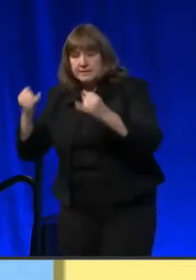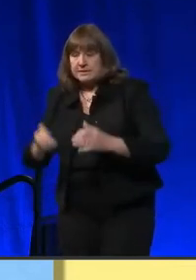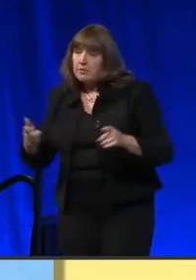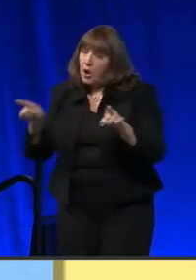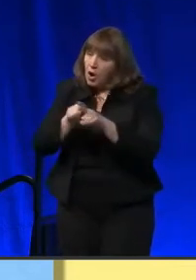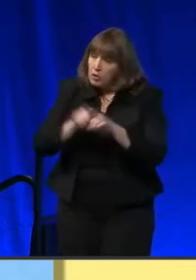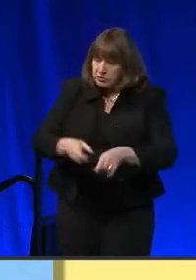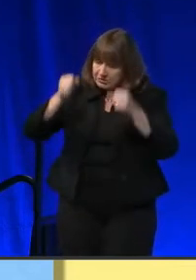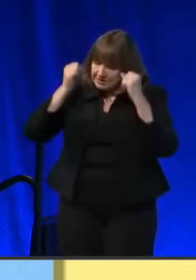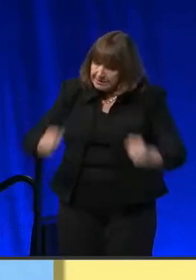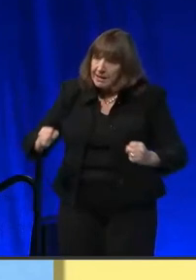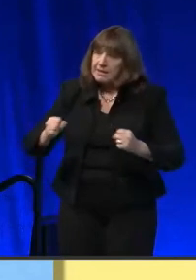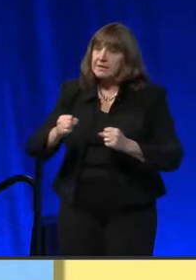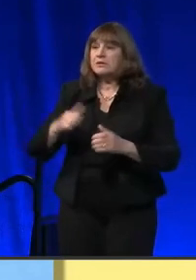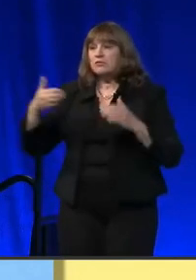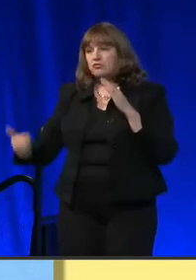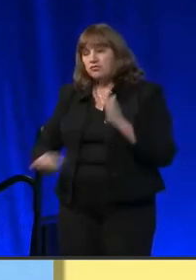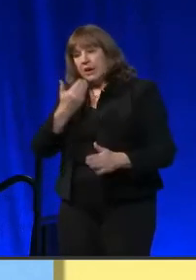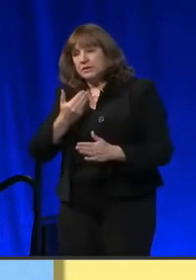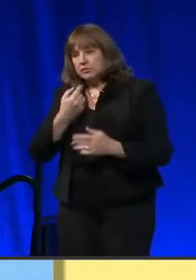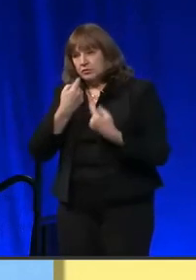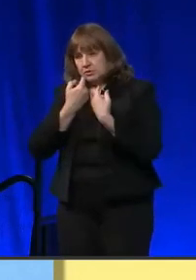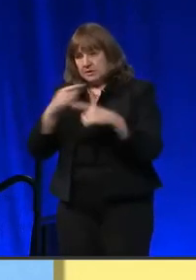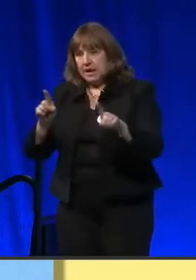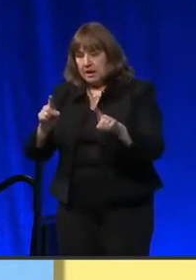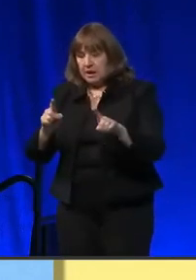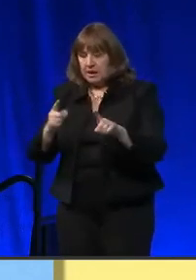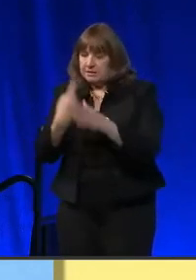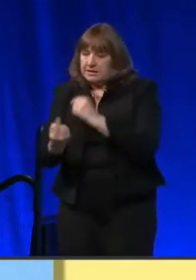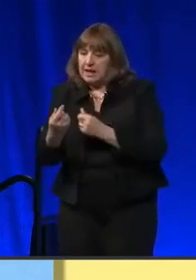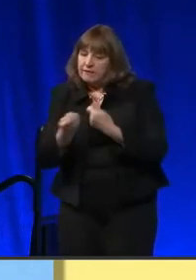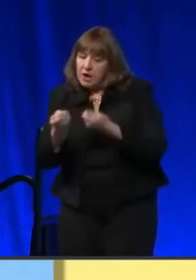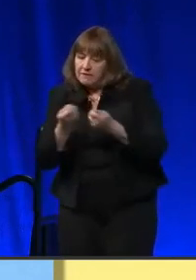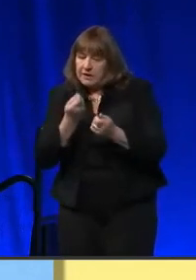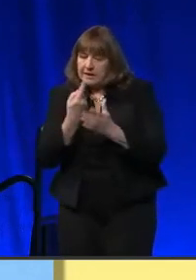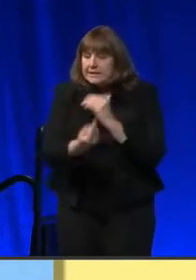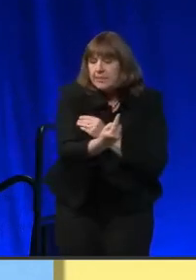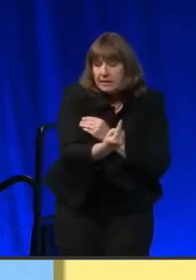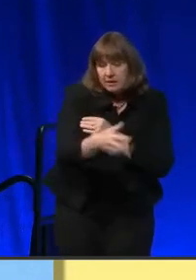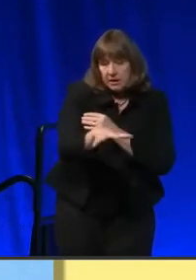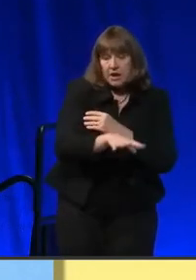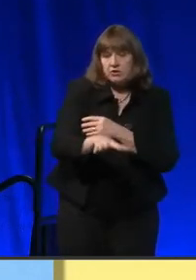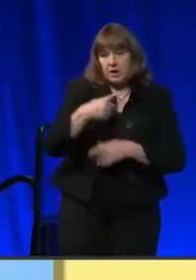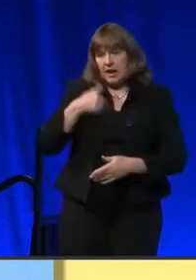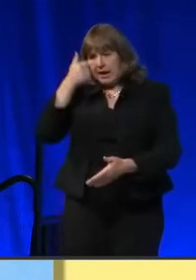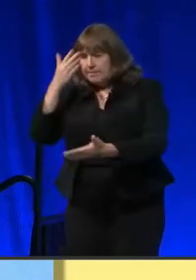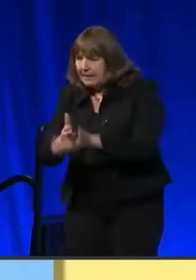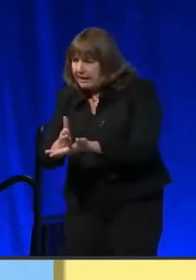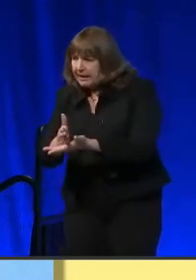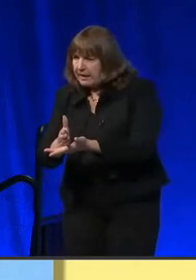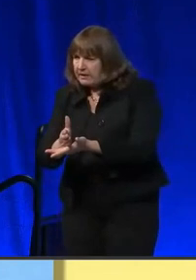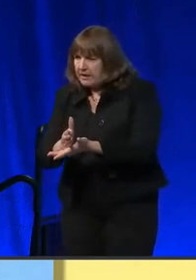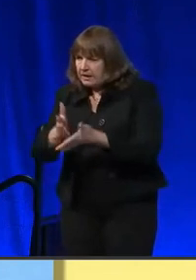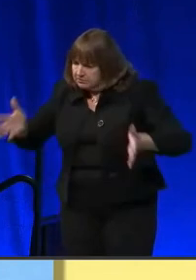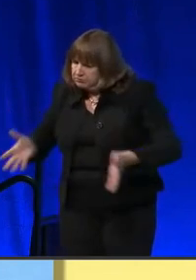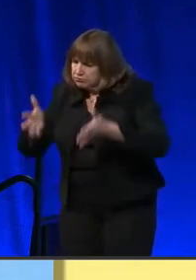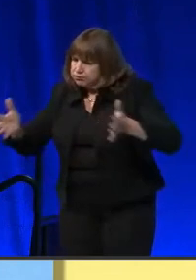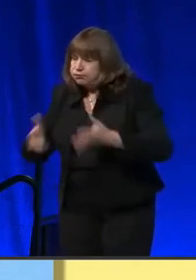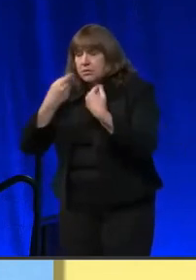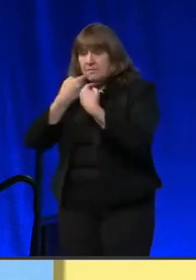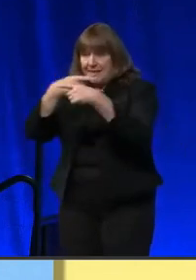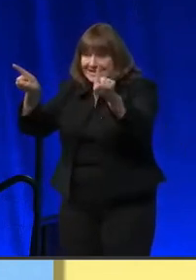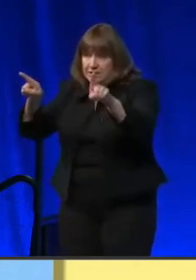also demand the right to consider becoming a self-governing, independent country. And I believe that that is a compelling message